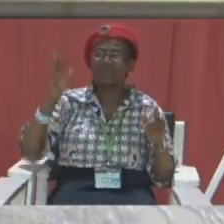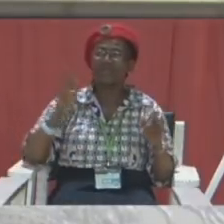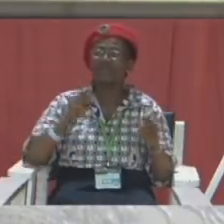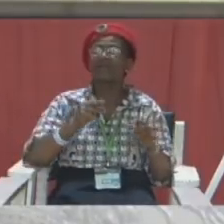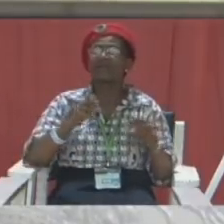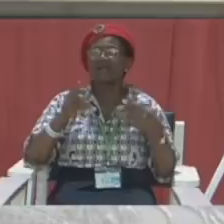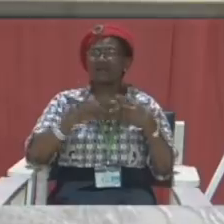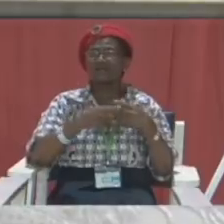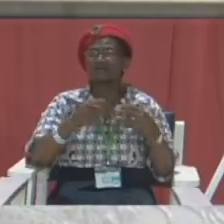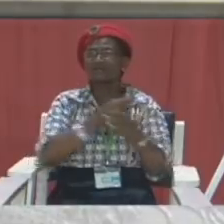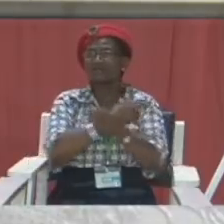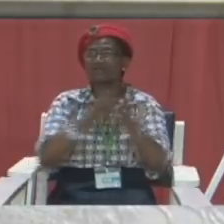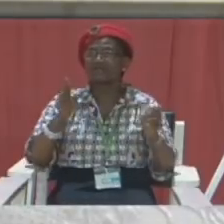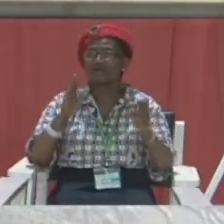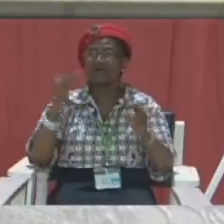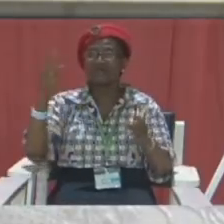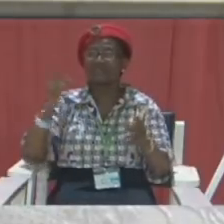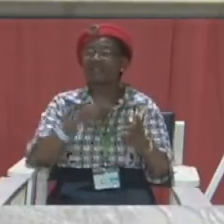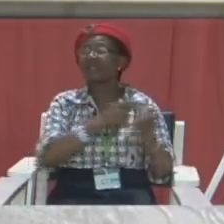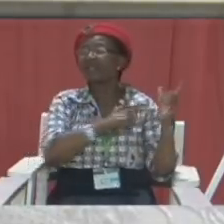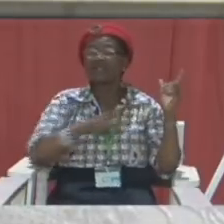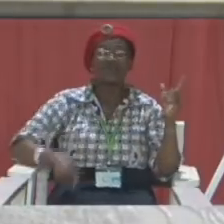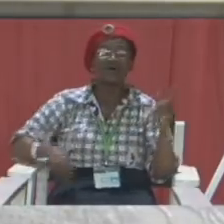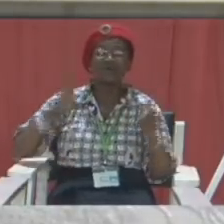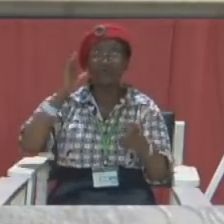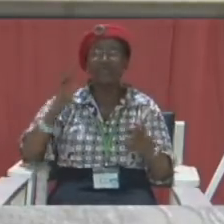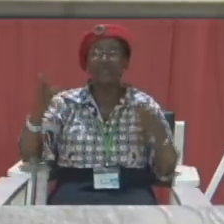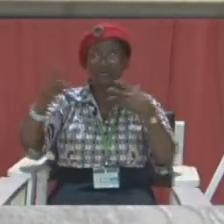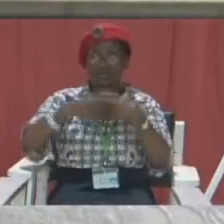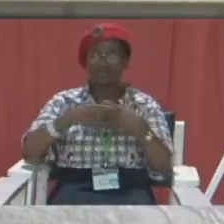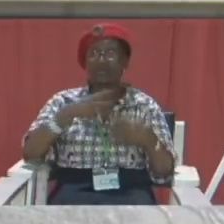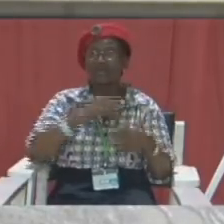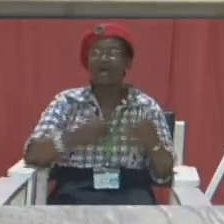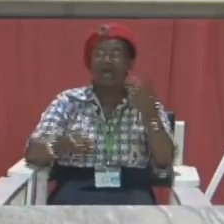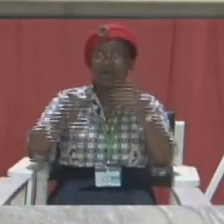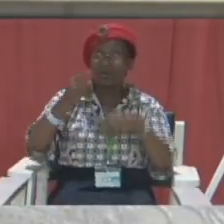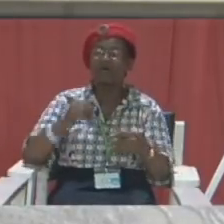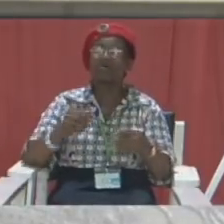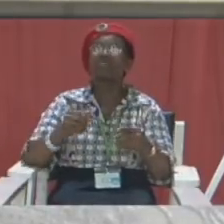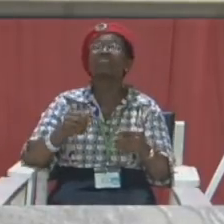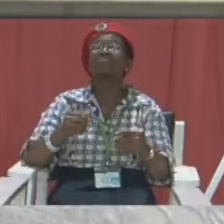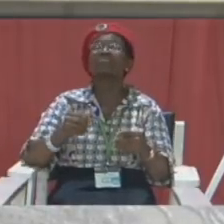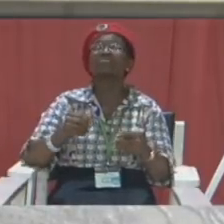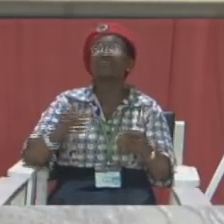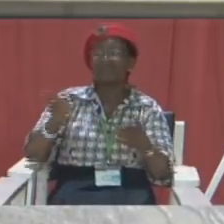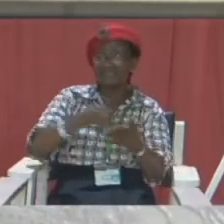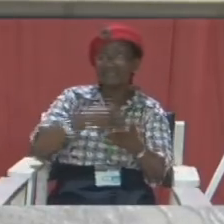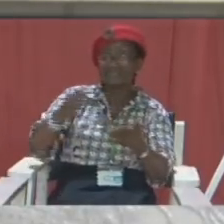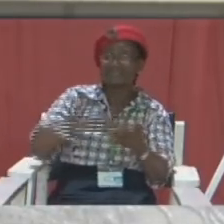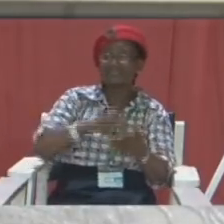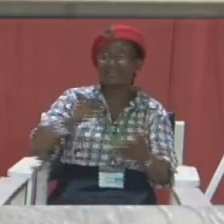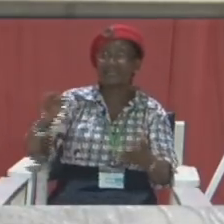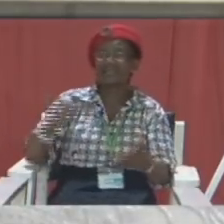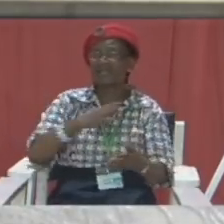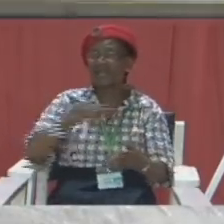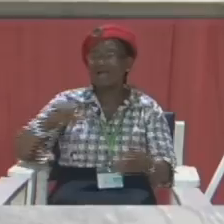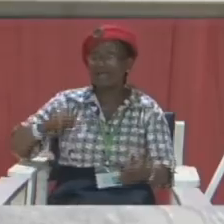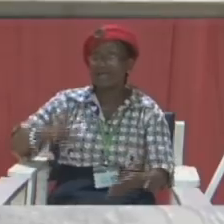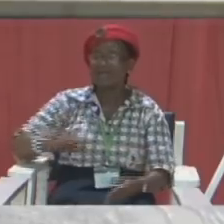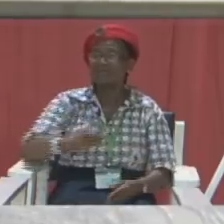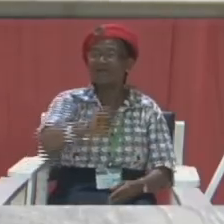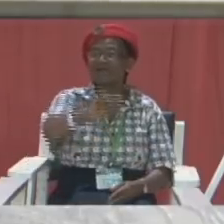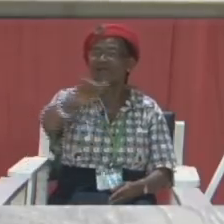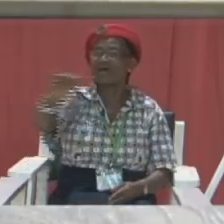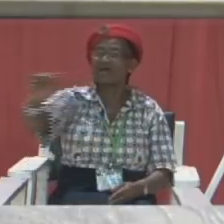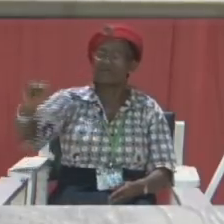And come with singing into Zion. Won wa sisi oni pelu orin. And everlasting